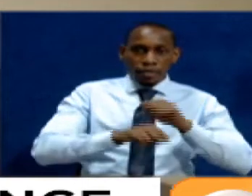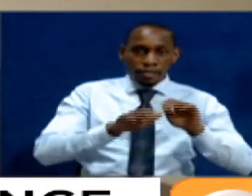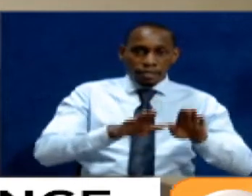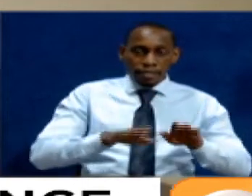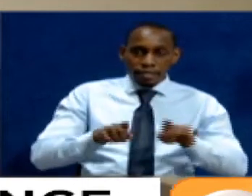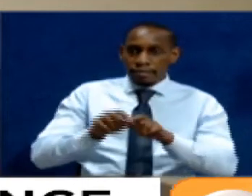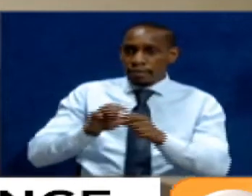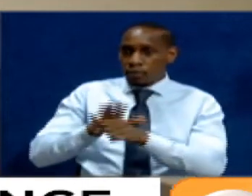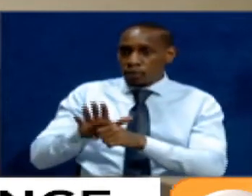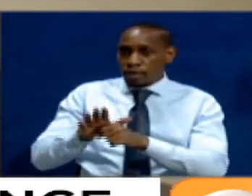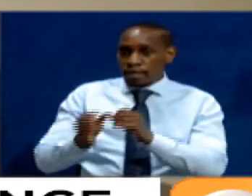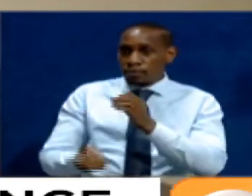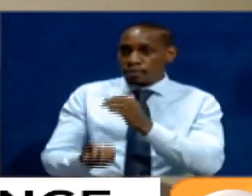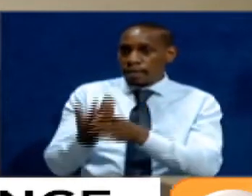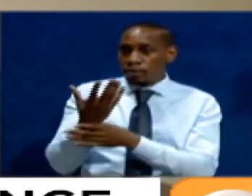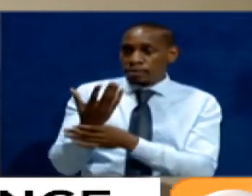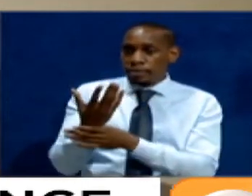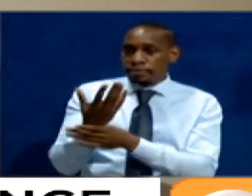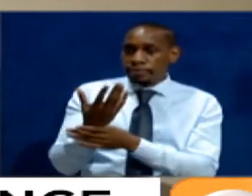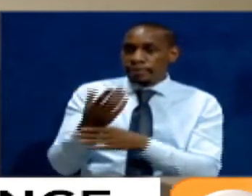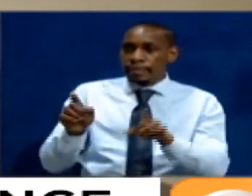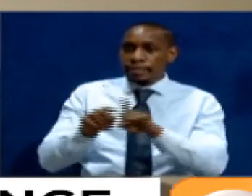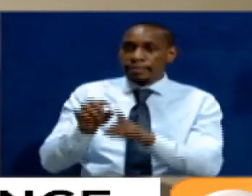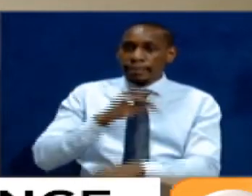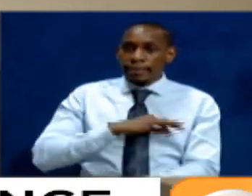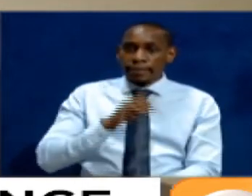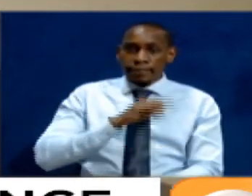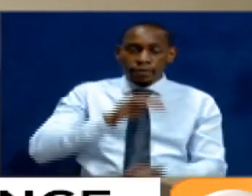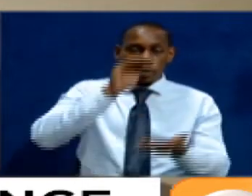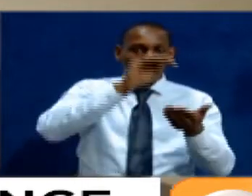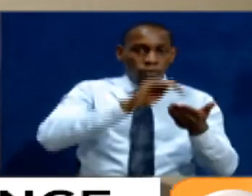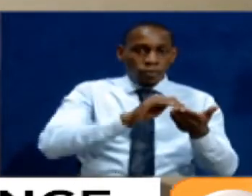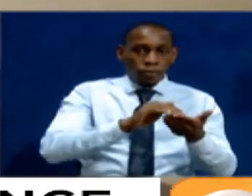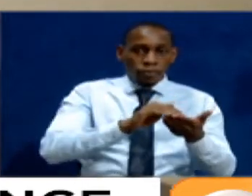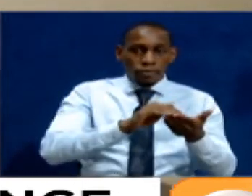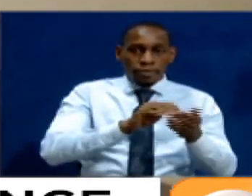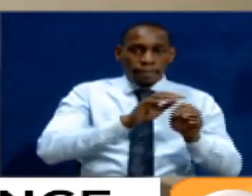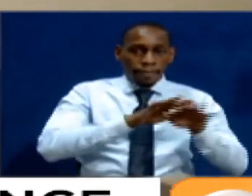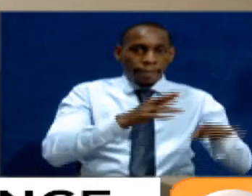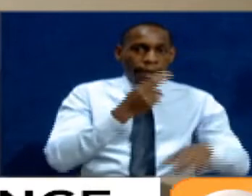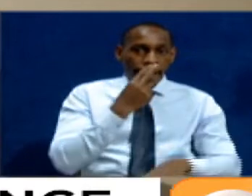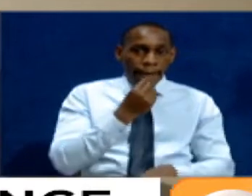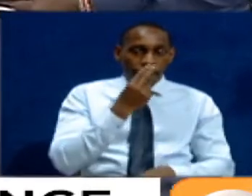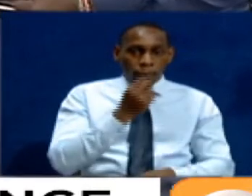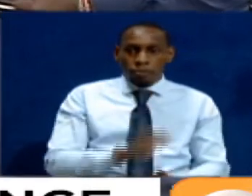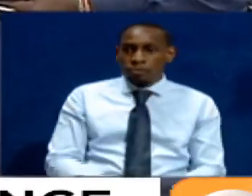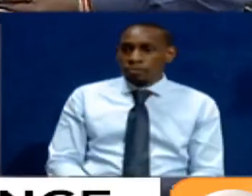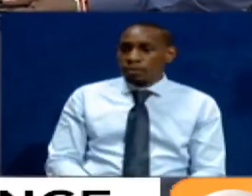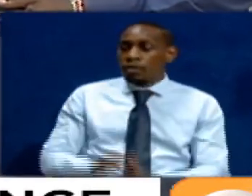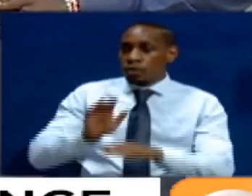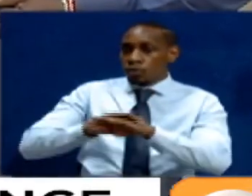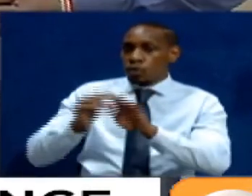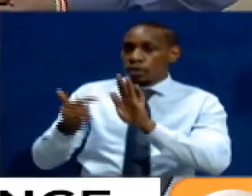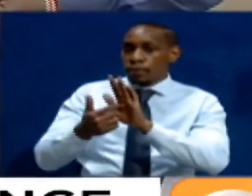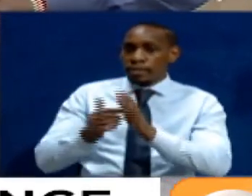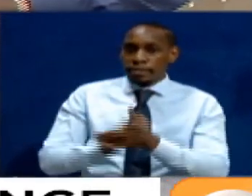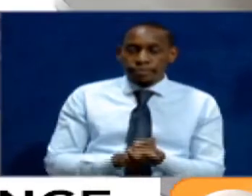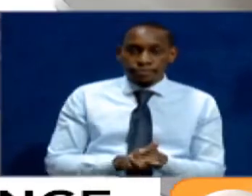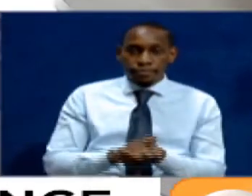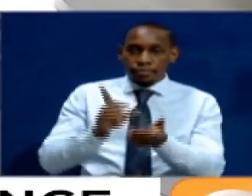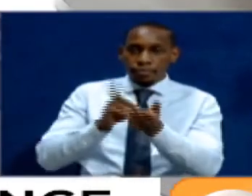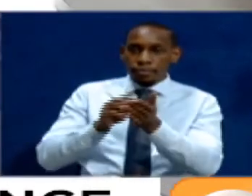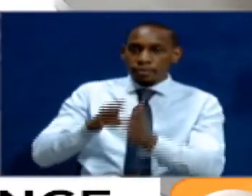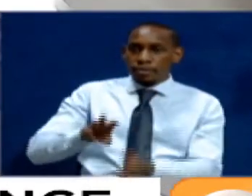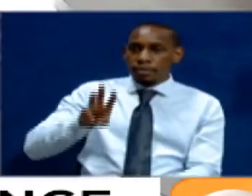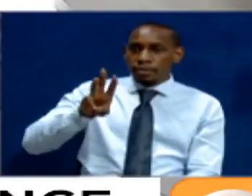coronavirus forced us to put in place have also benefited in reducing the prevalence of flu. Yeah, good point. Okay, Dr. Willis,